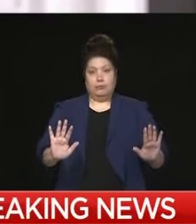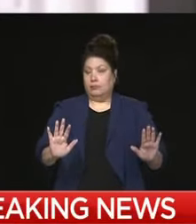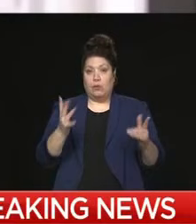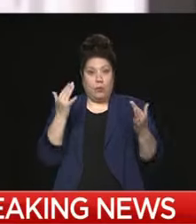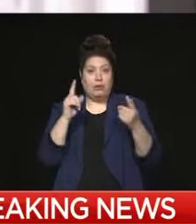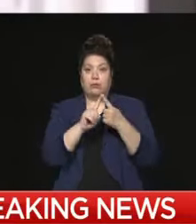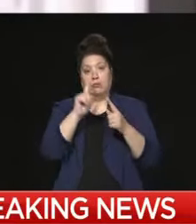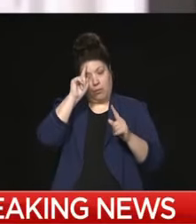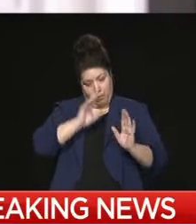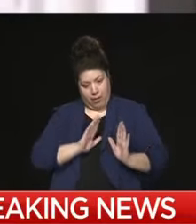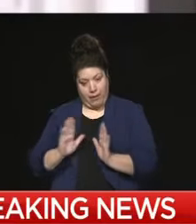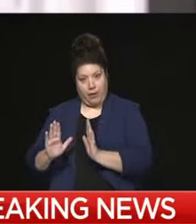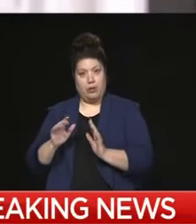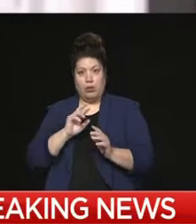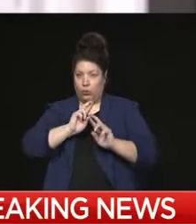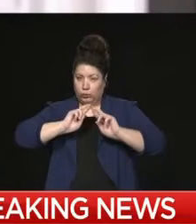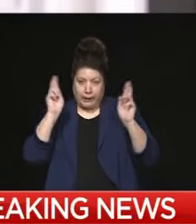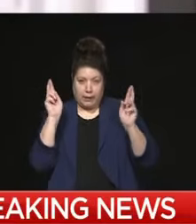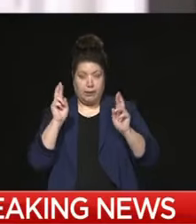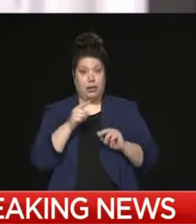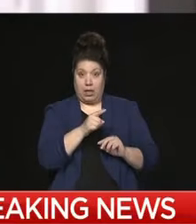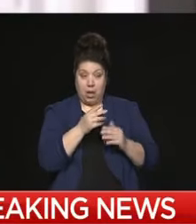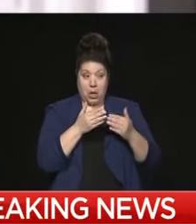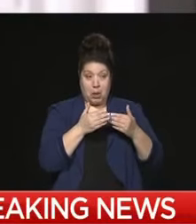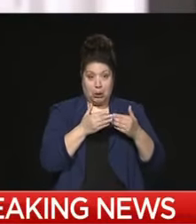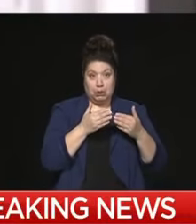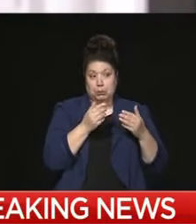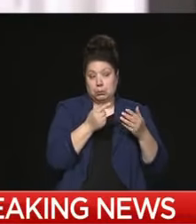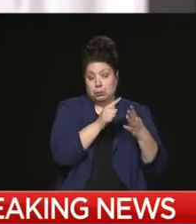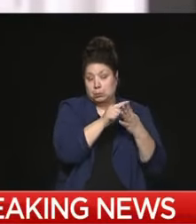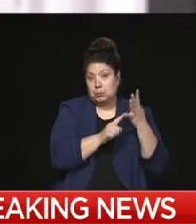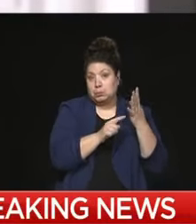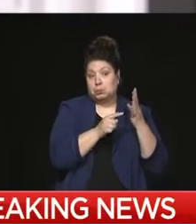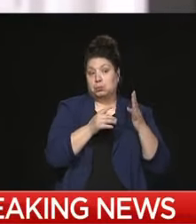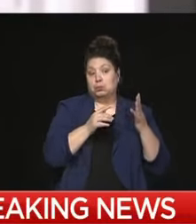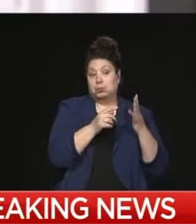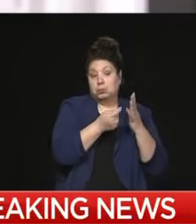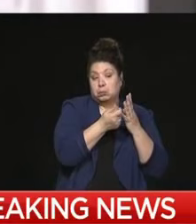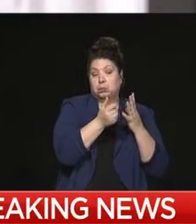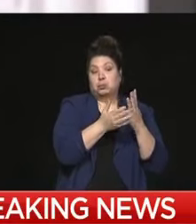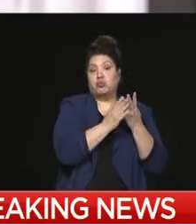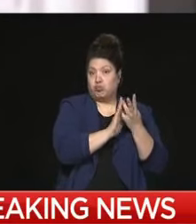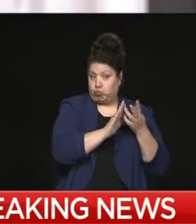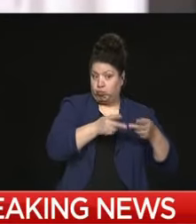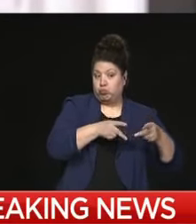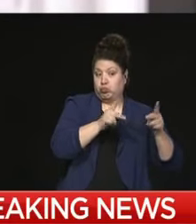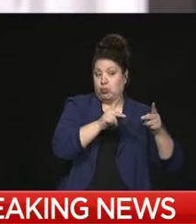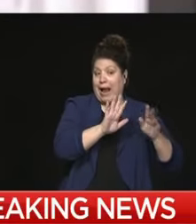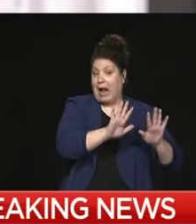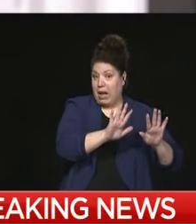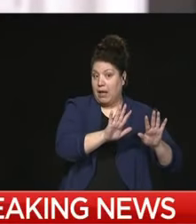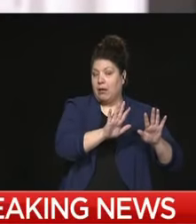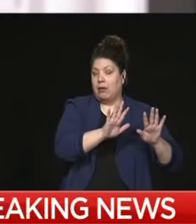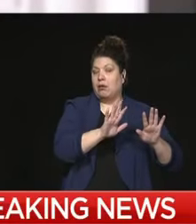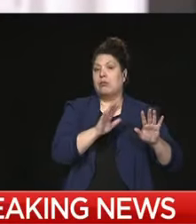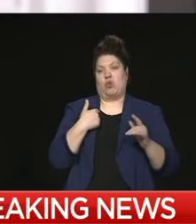exactly the plan on responding to future resurgences in place, and that's a lot of what the conversations are going on right